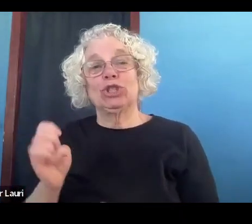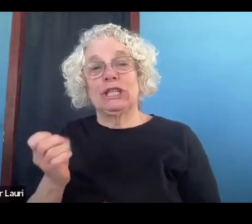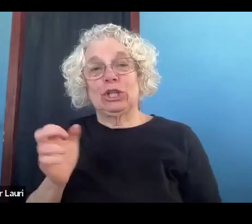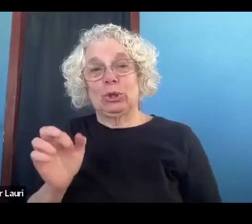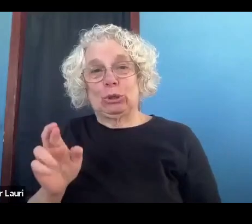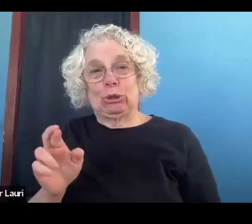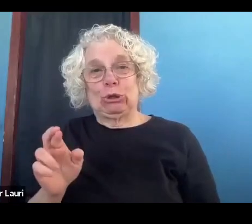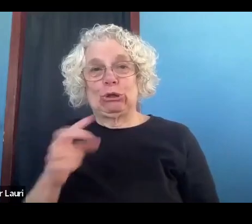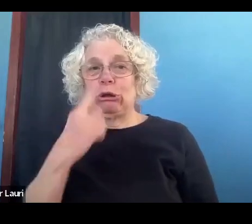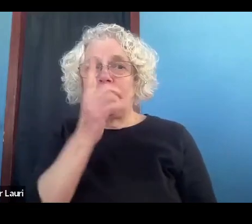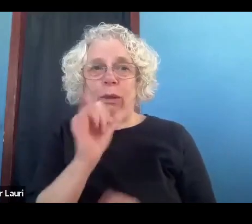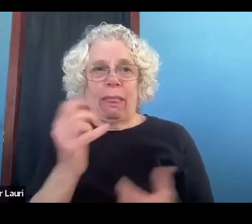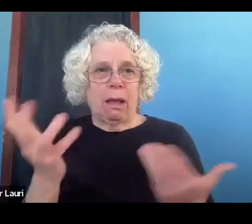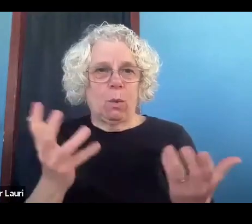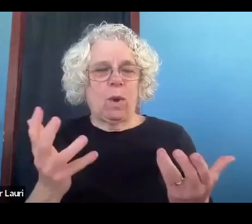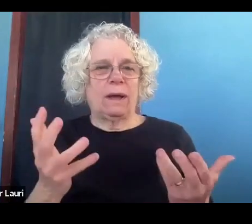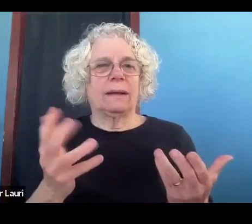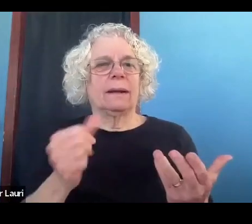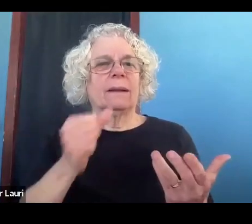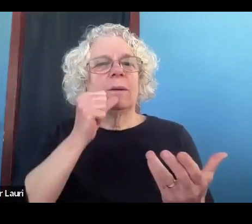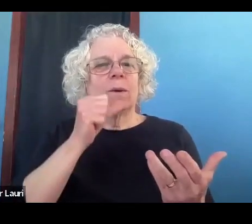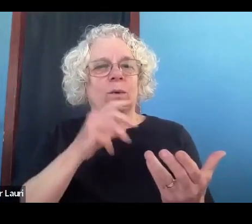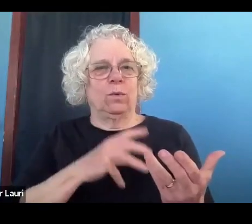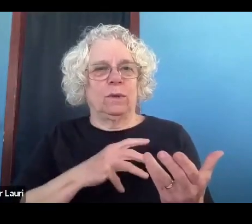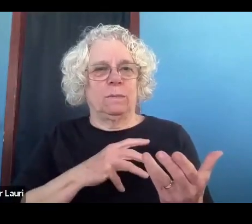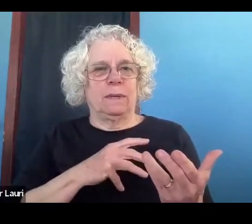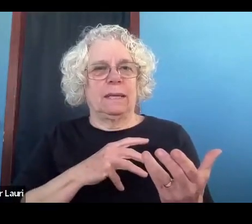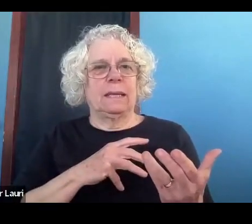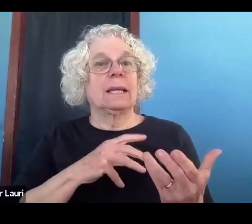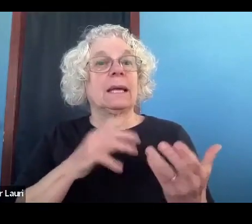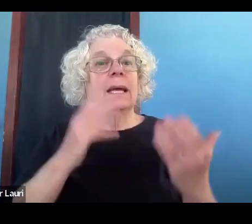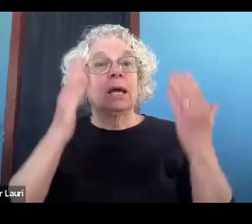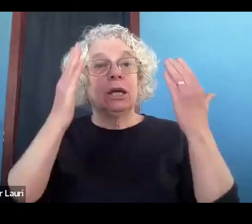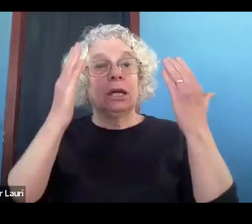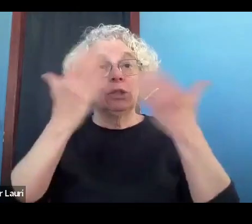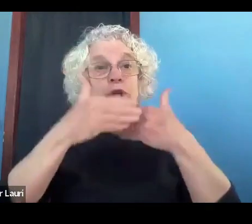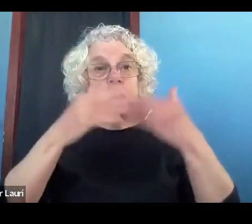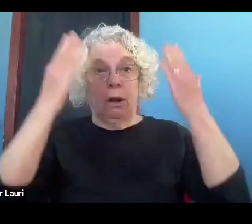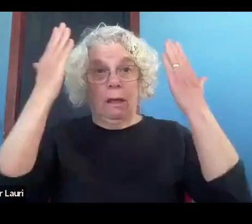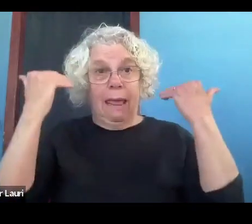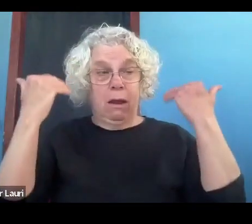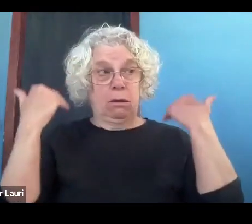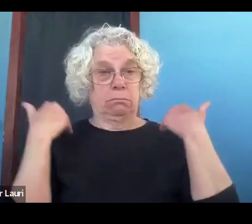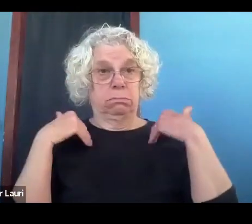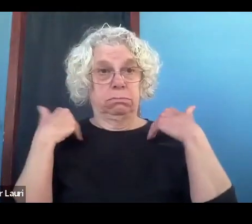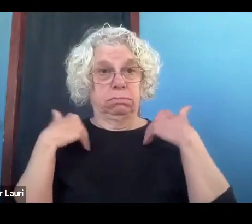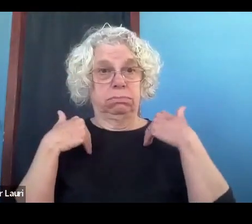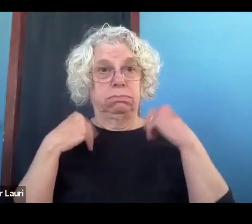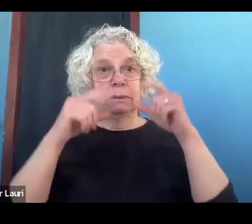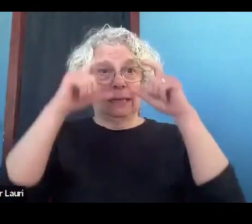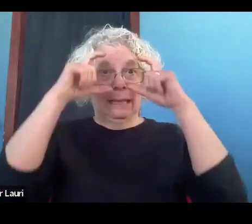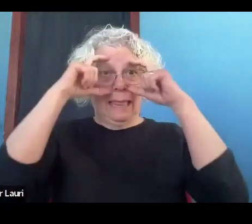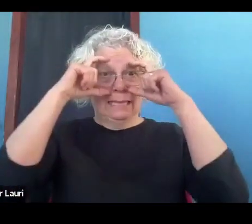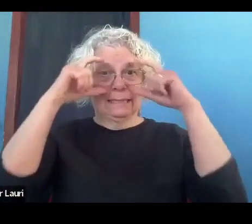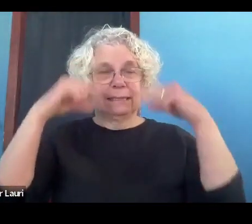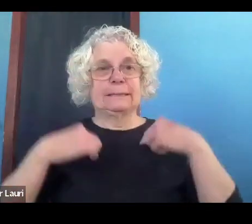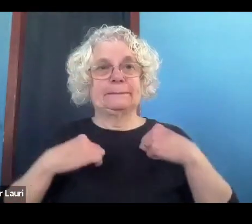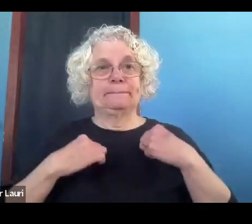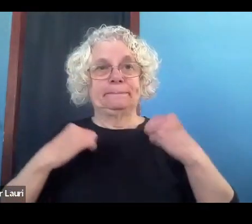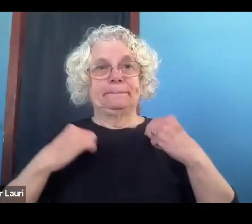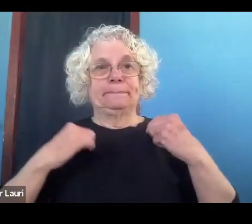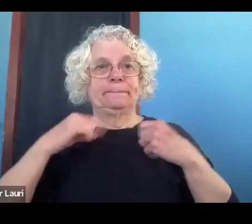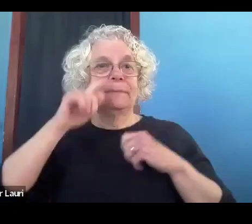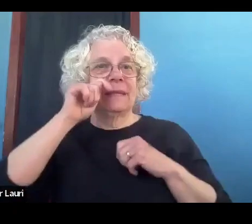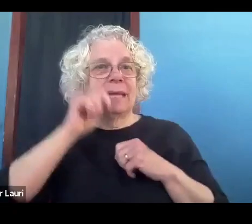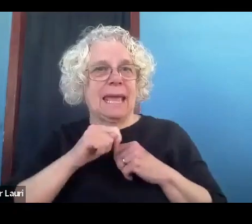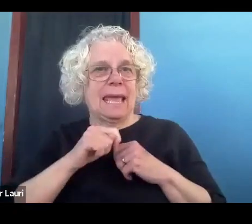physical description, I am a female with dark shoulder length hair. I'm wearing glasses and a tan sweater. Today, I'm